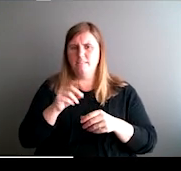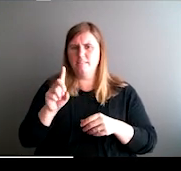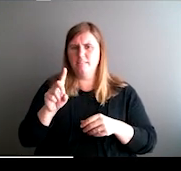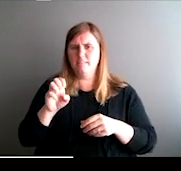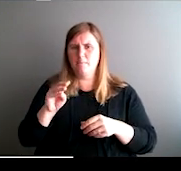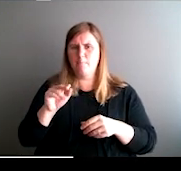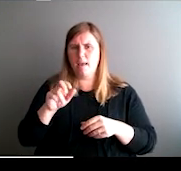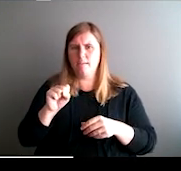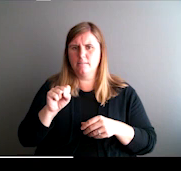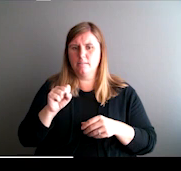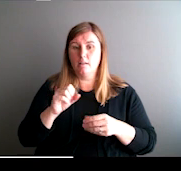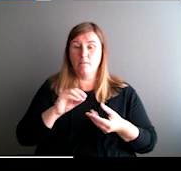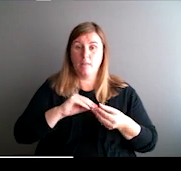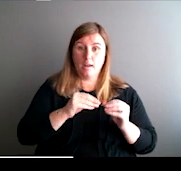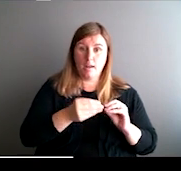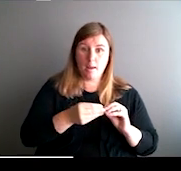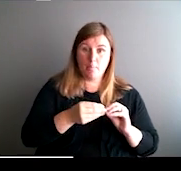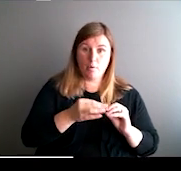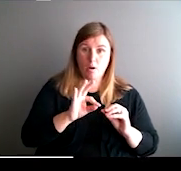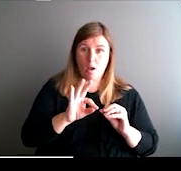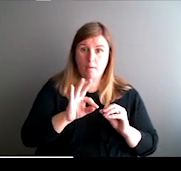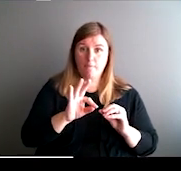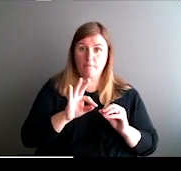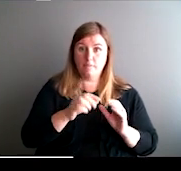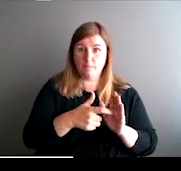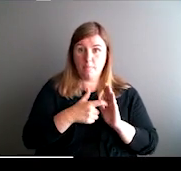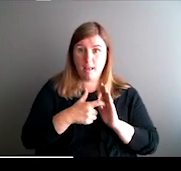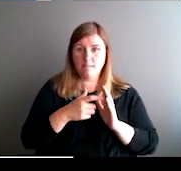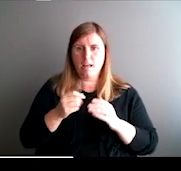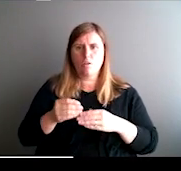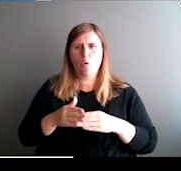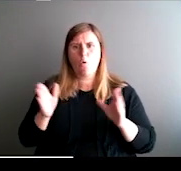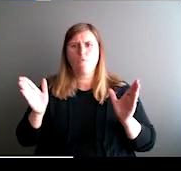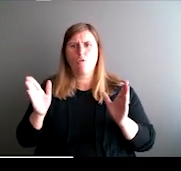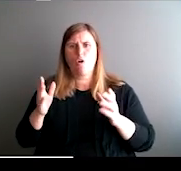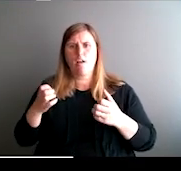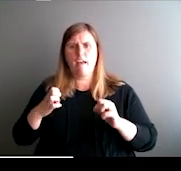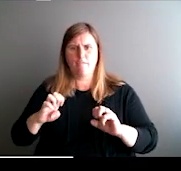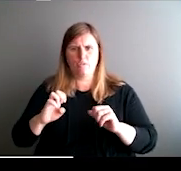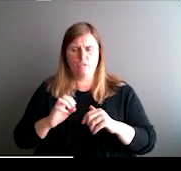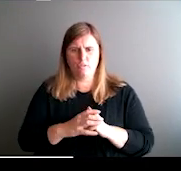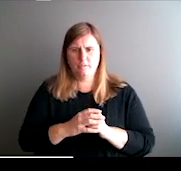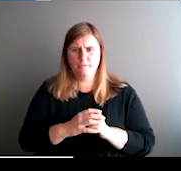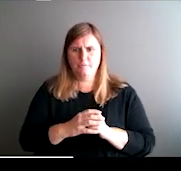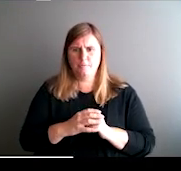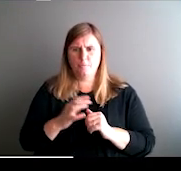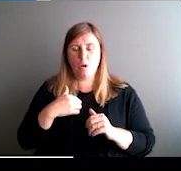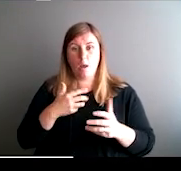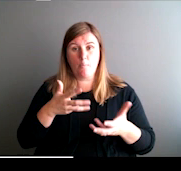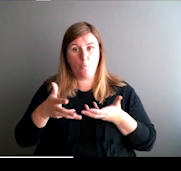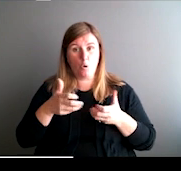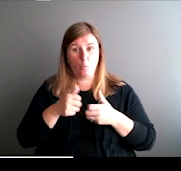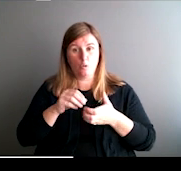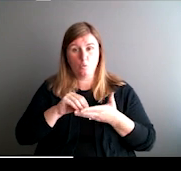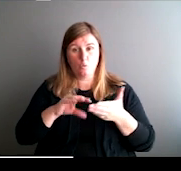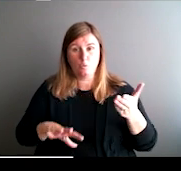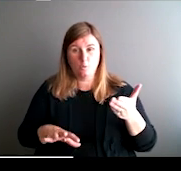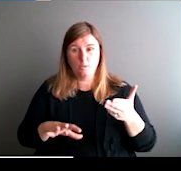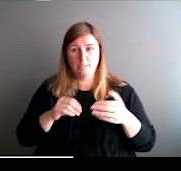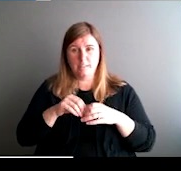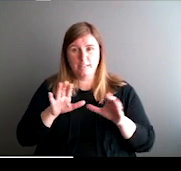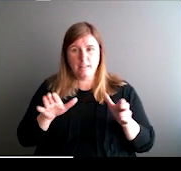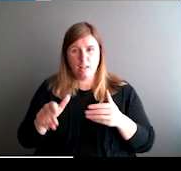mean both the number of demands and the overall effort. So when I'm working with students